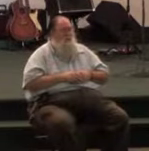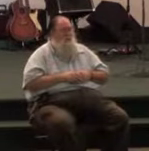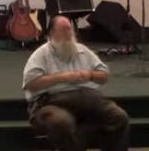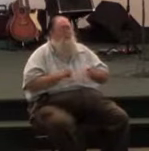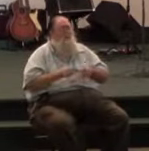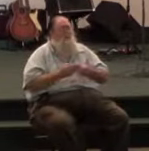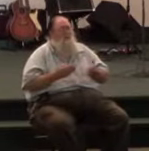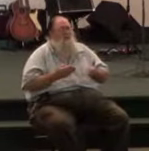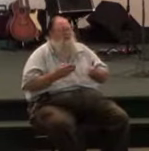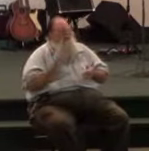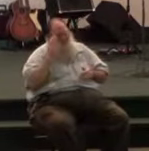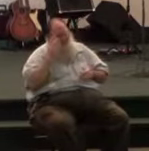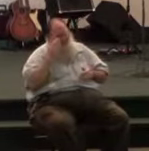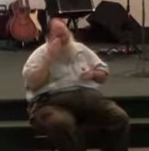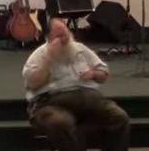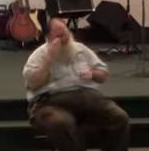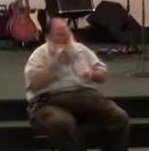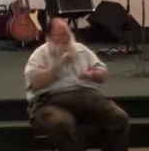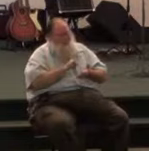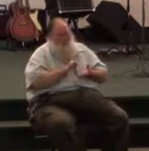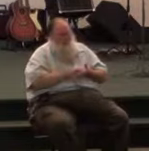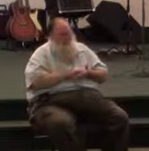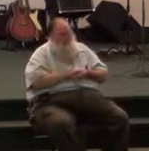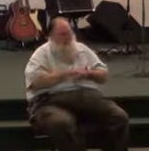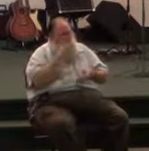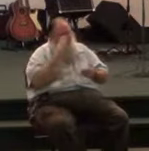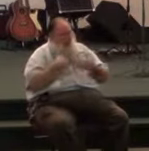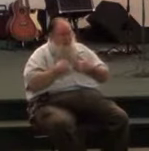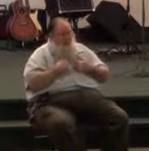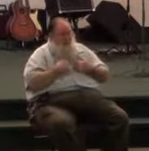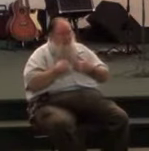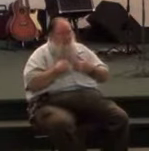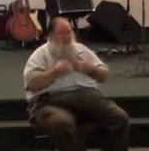When things seem impossible, God has an opening for your escape.